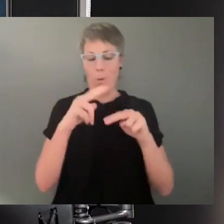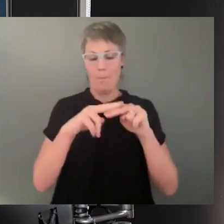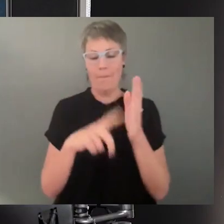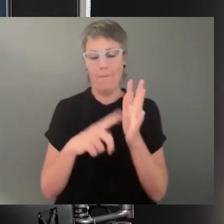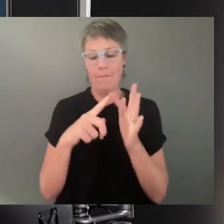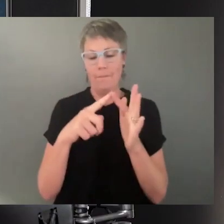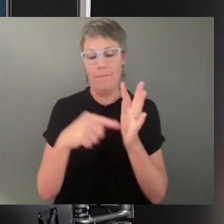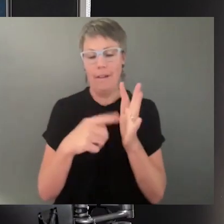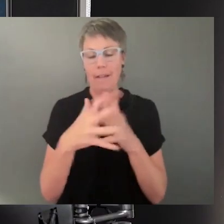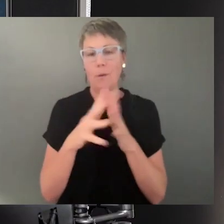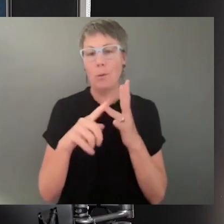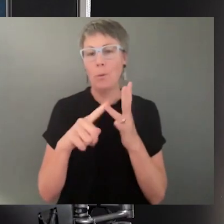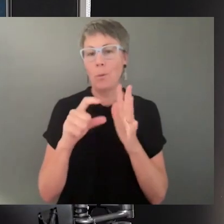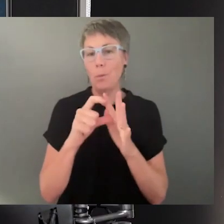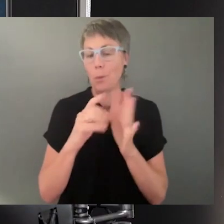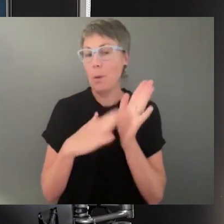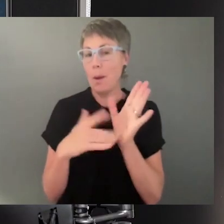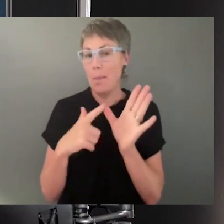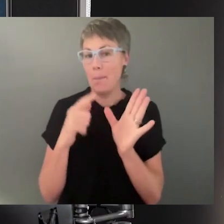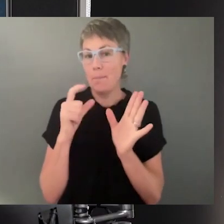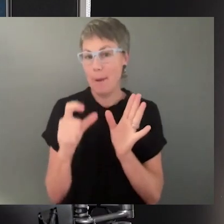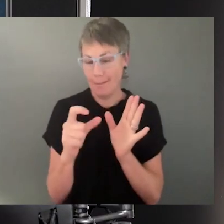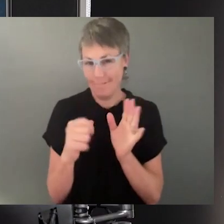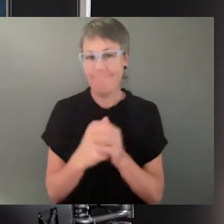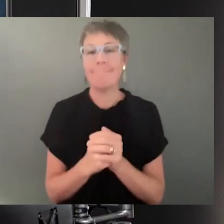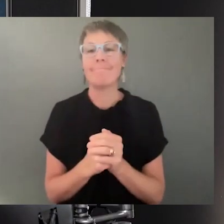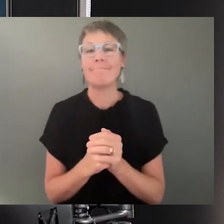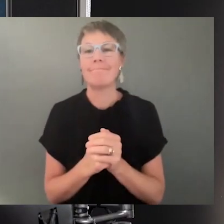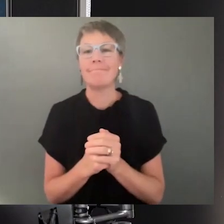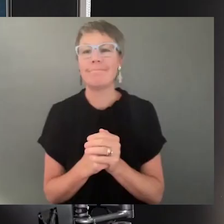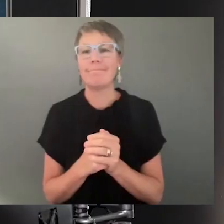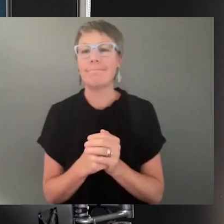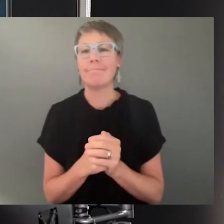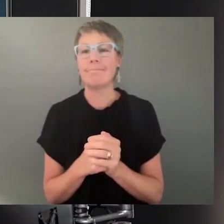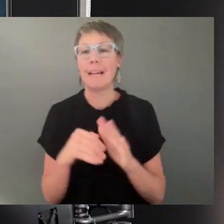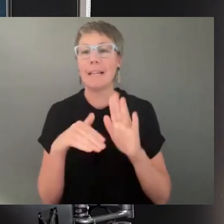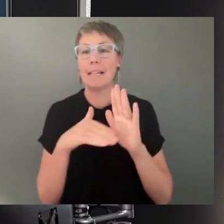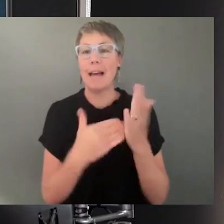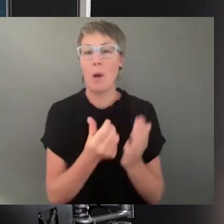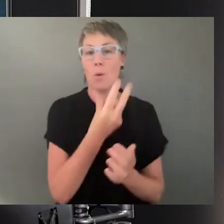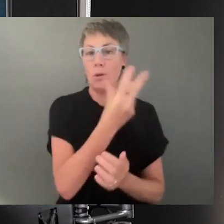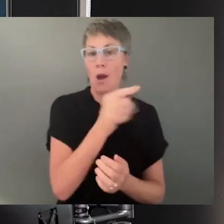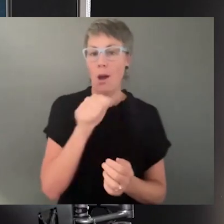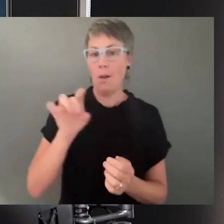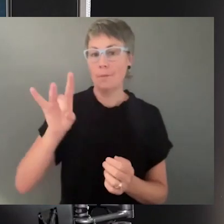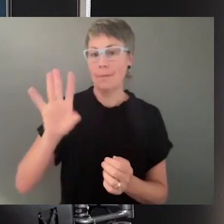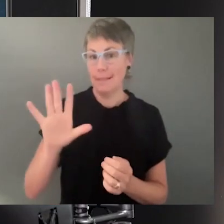Fleetwood Mac, Rhiannon from 1975 there. It is 10 minutes past 9.